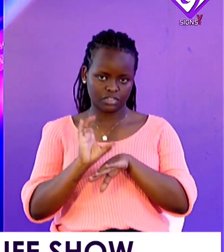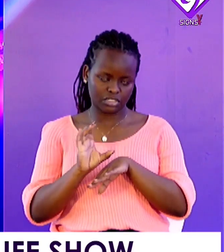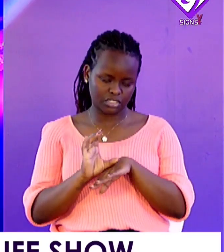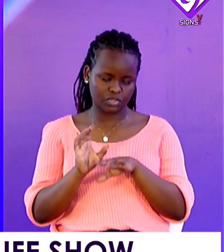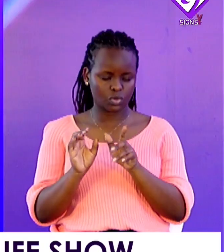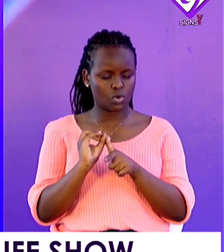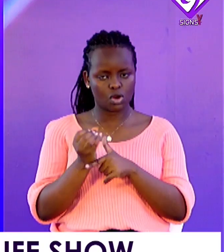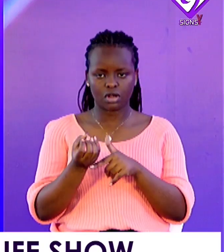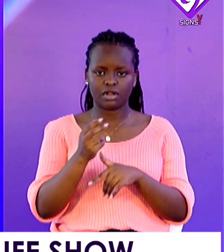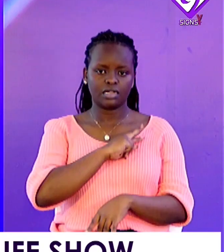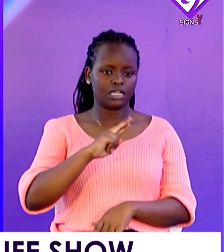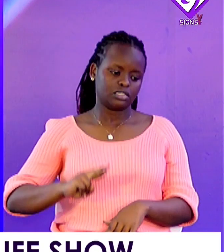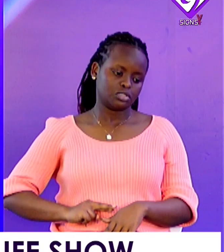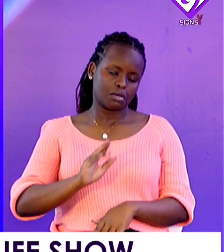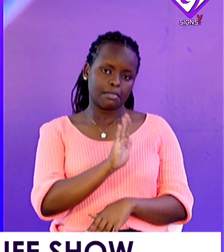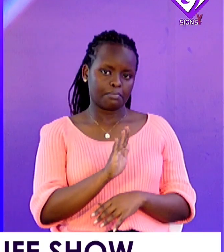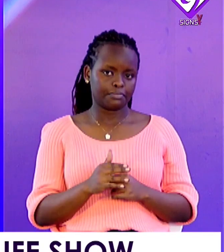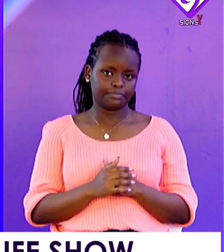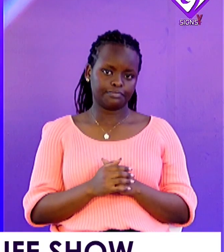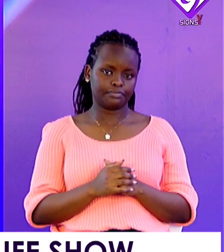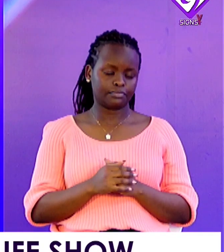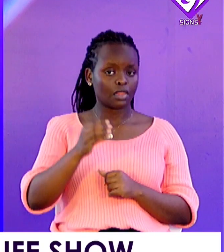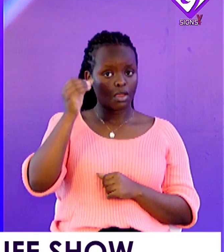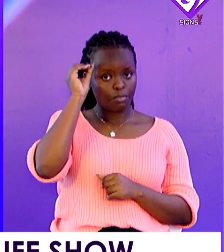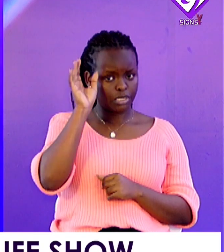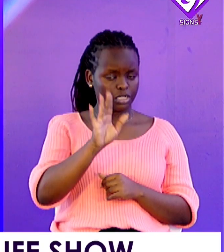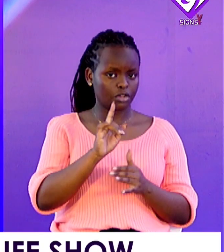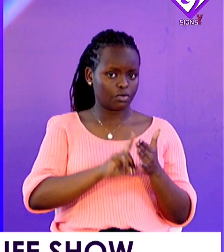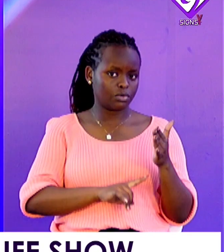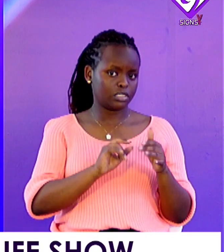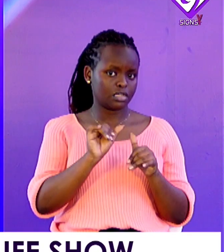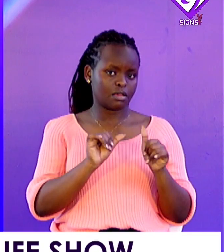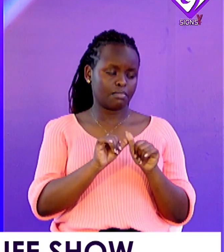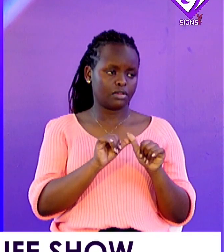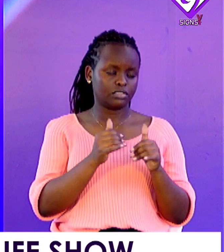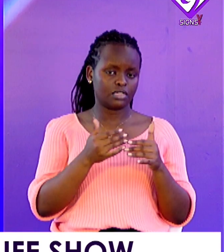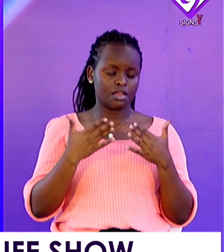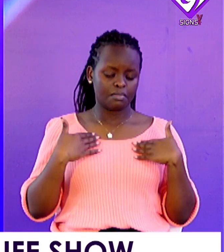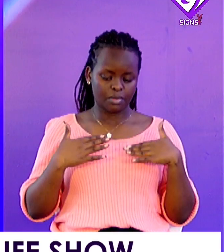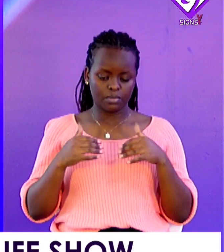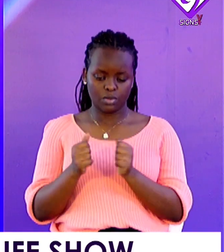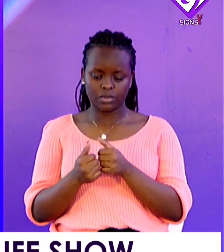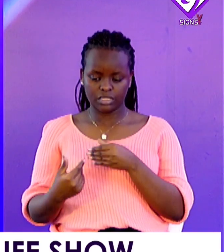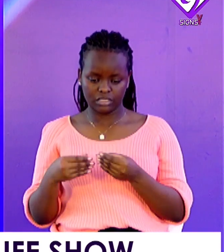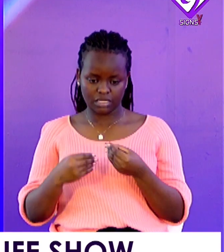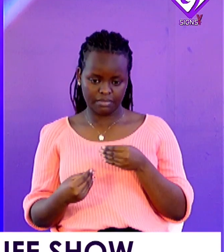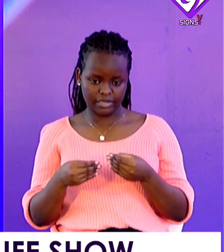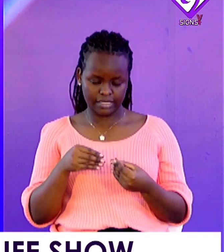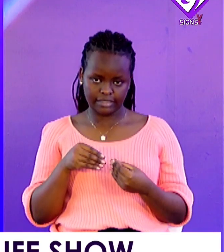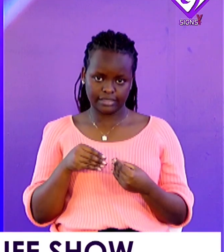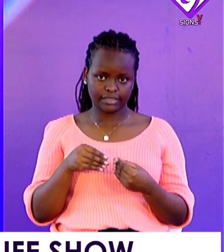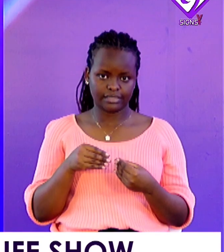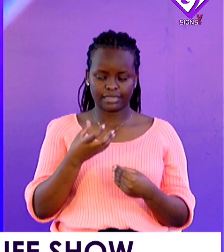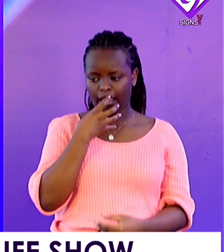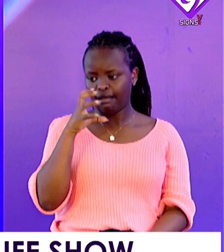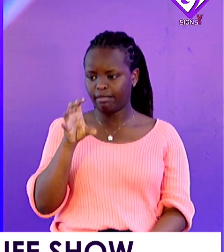What is your opinion about those who say that persons with disabilities are